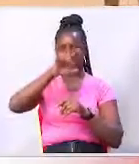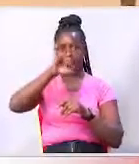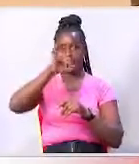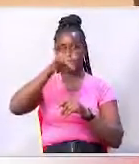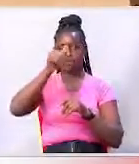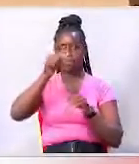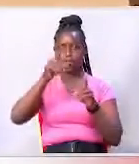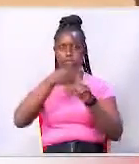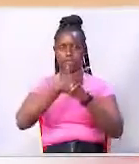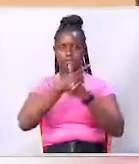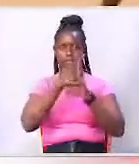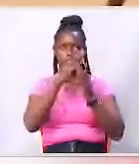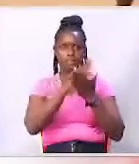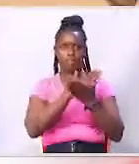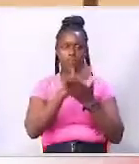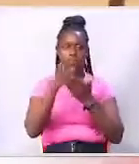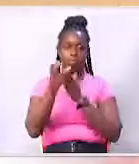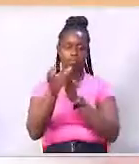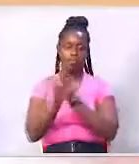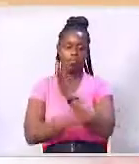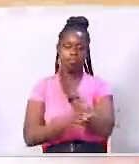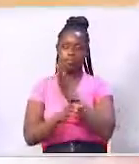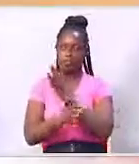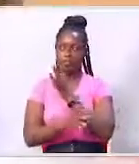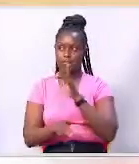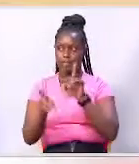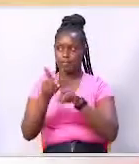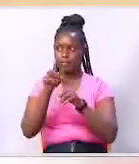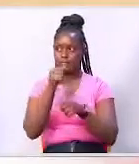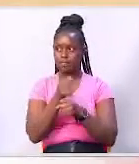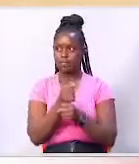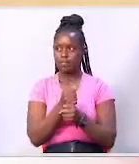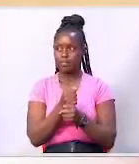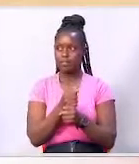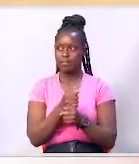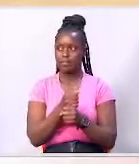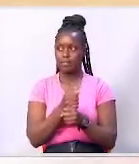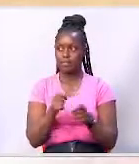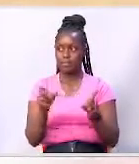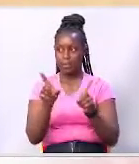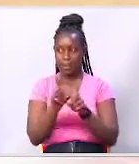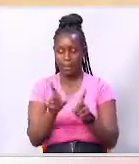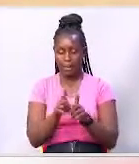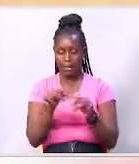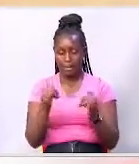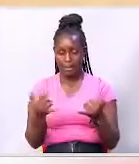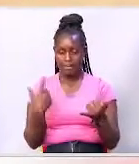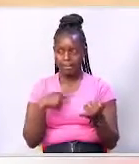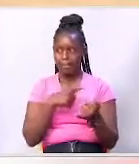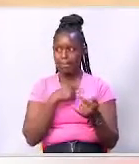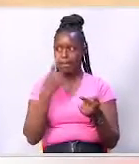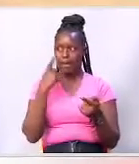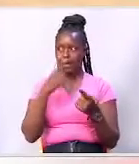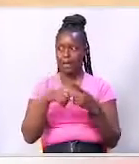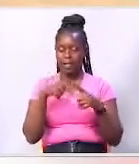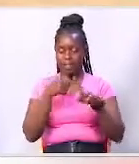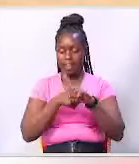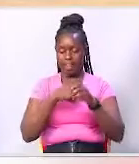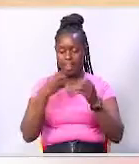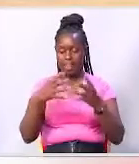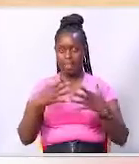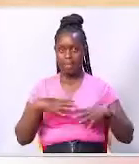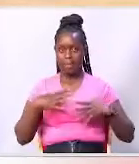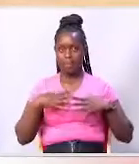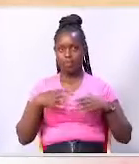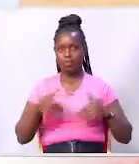different parts of the country taking part in the tournament. Pesa ndio kimevutia watu wengi sana, vijana,